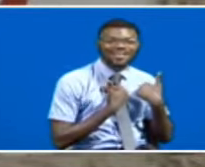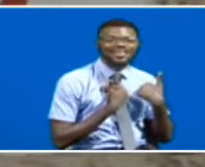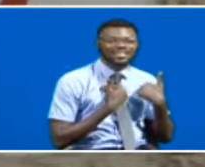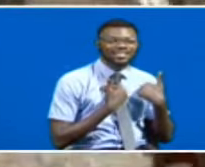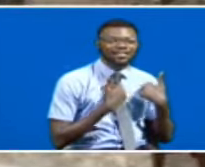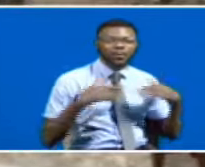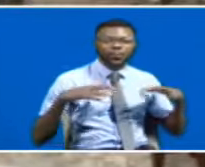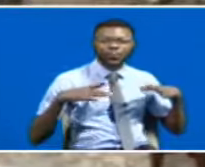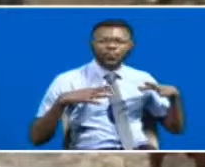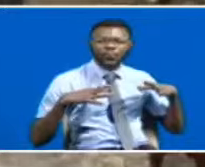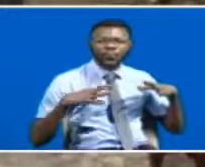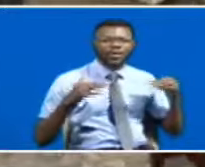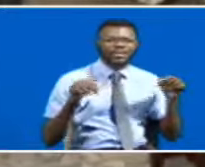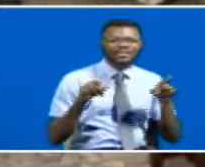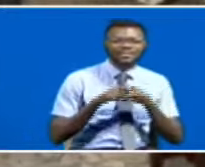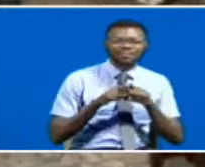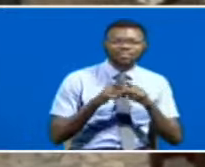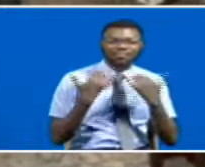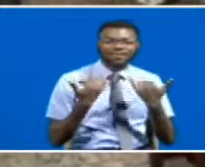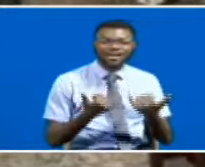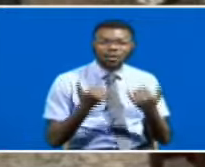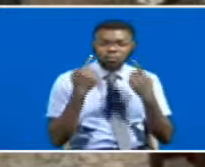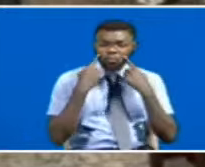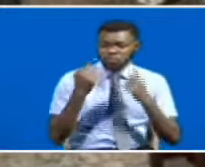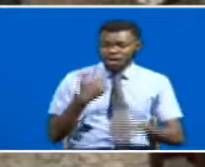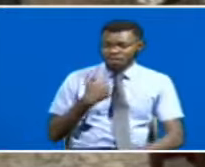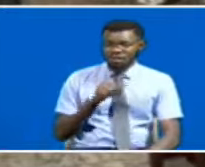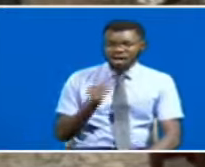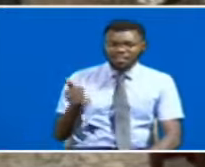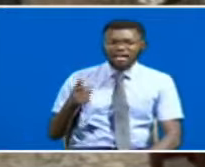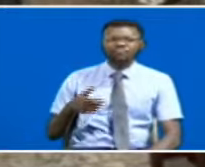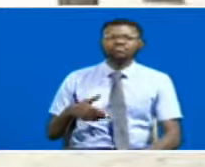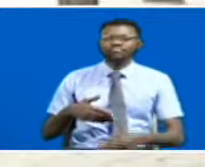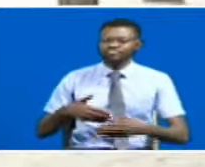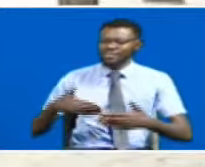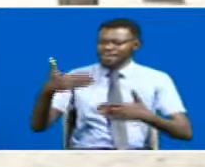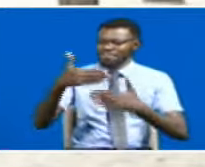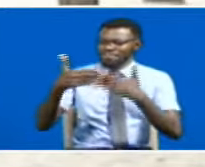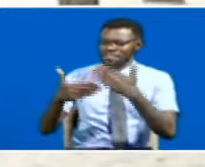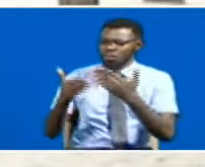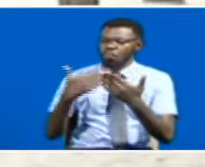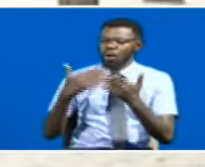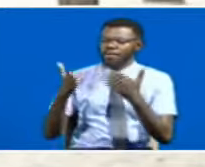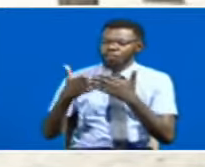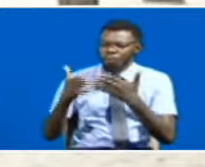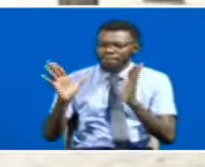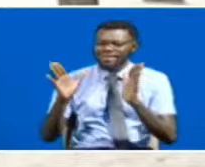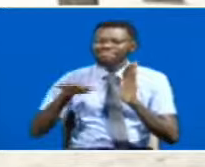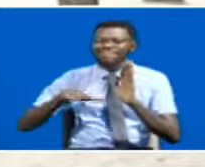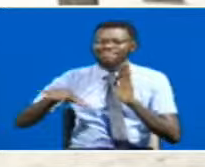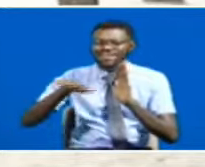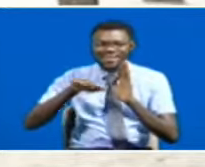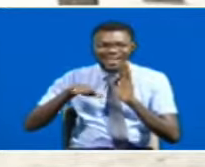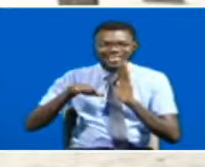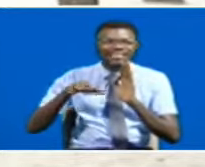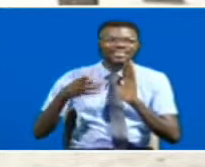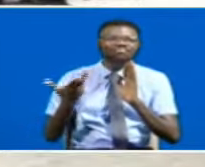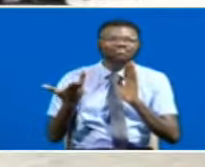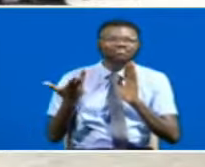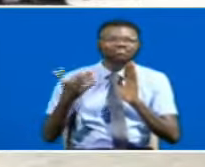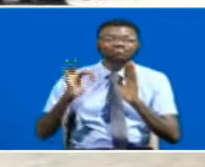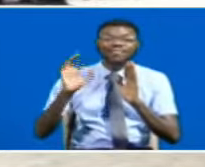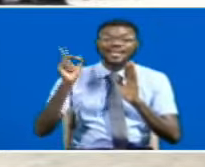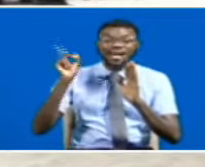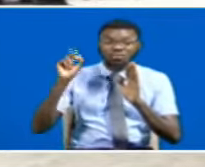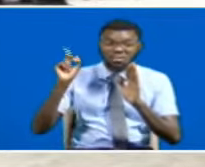have recently renovated the Karen Blixen building, and we are opening the franchise of Afrofit, a fitness club out of